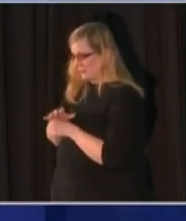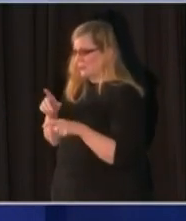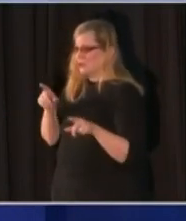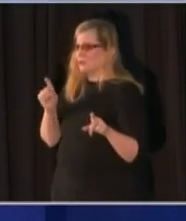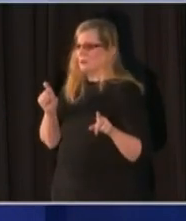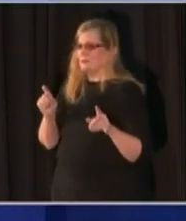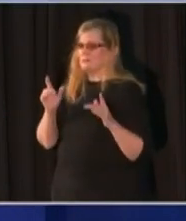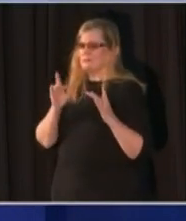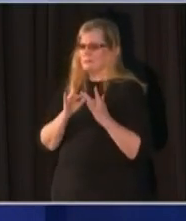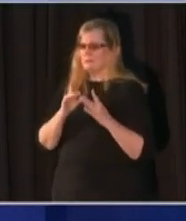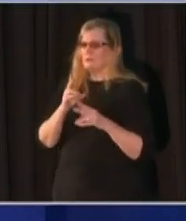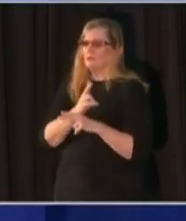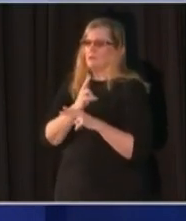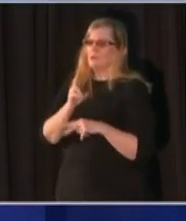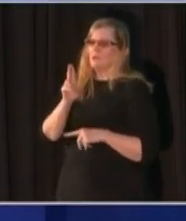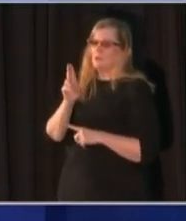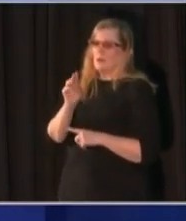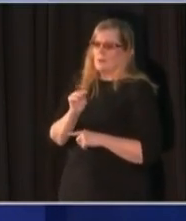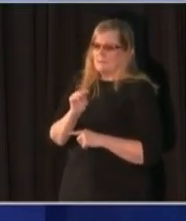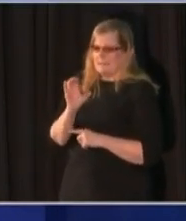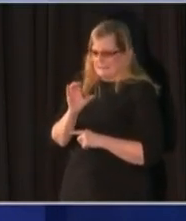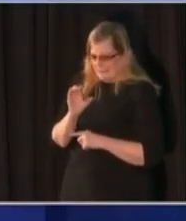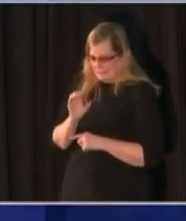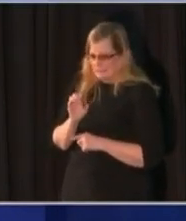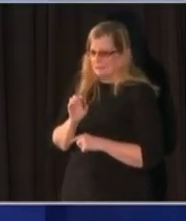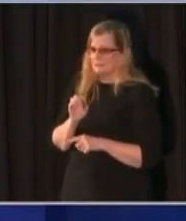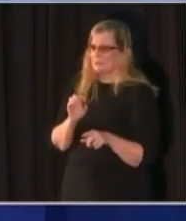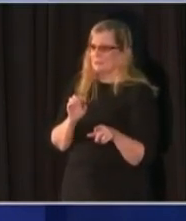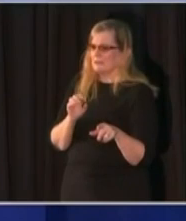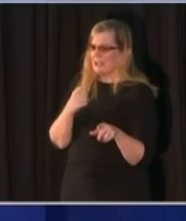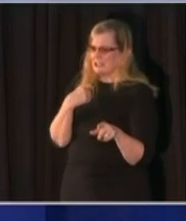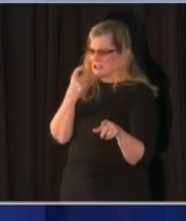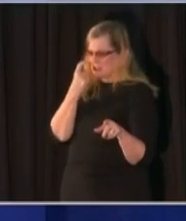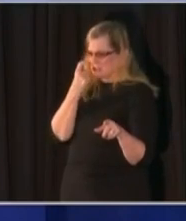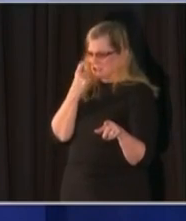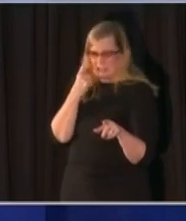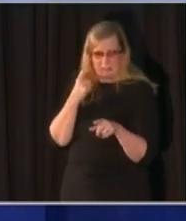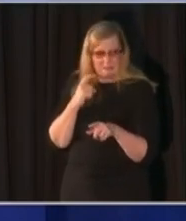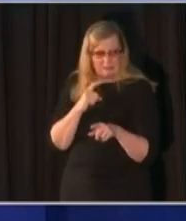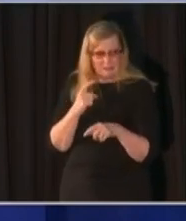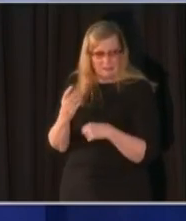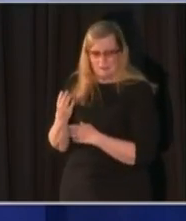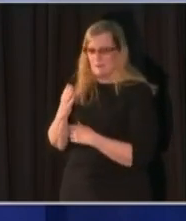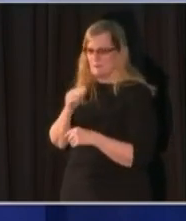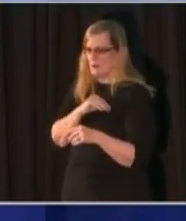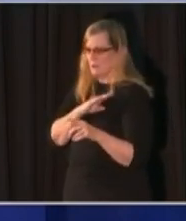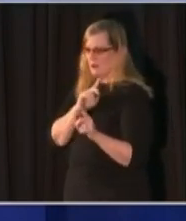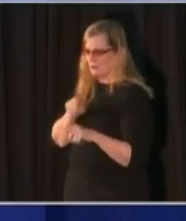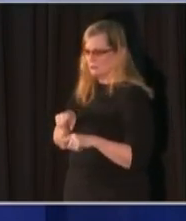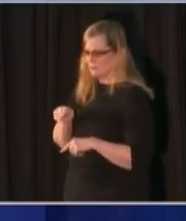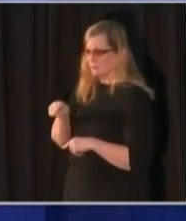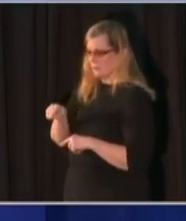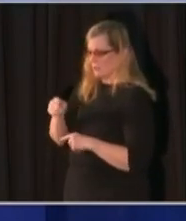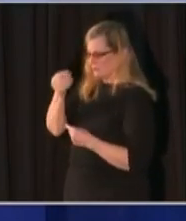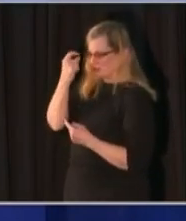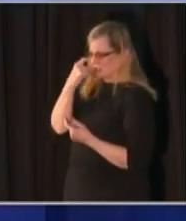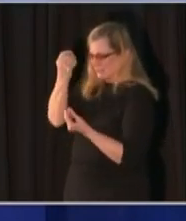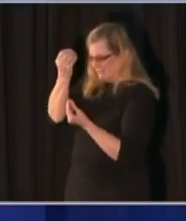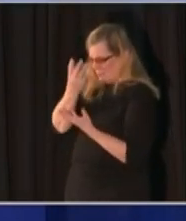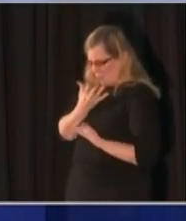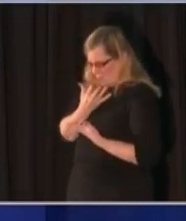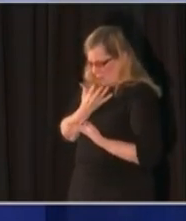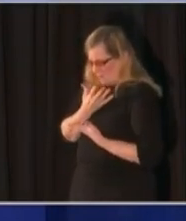that shouldn't work. In fact, the briefing that I got this morning was that we were